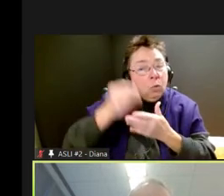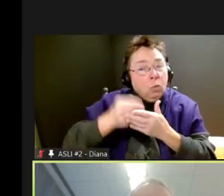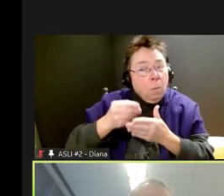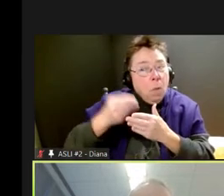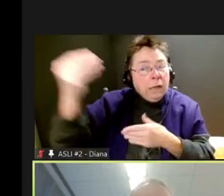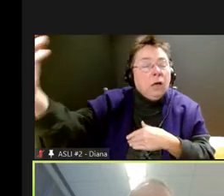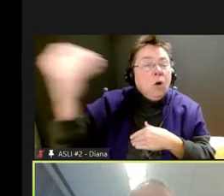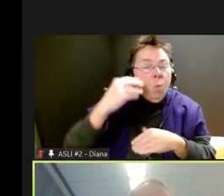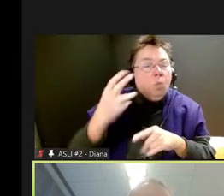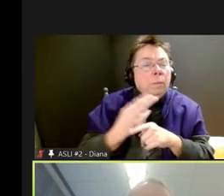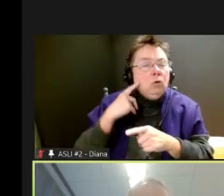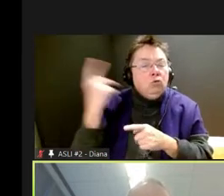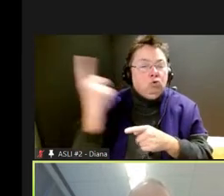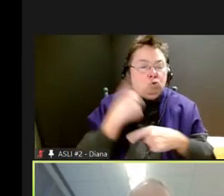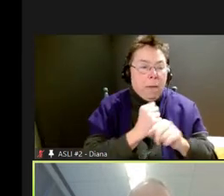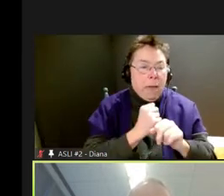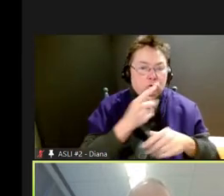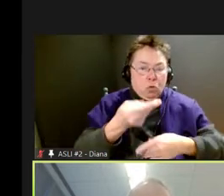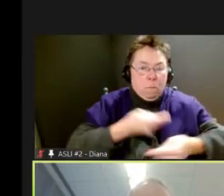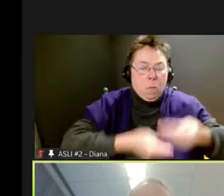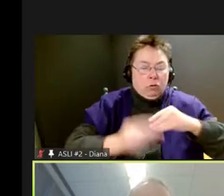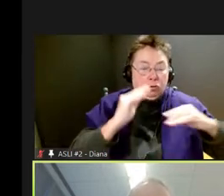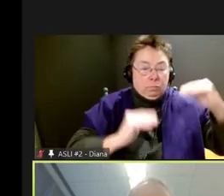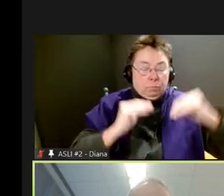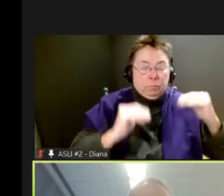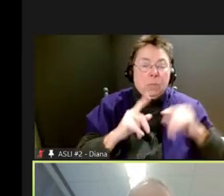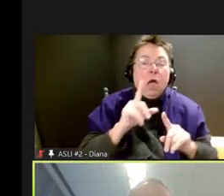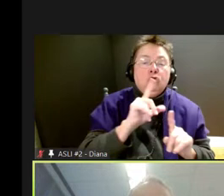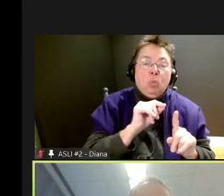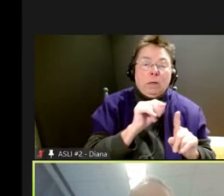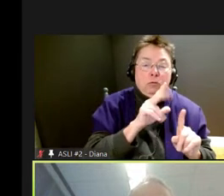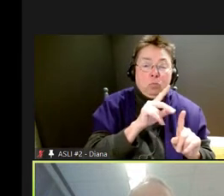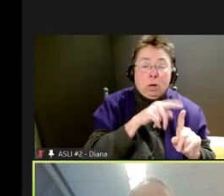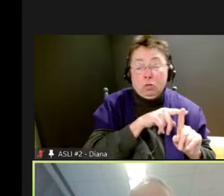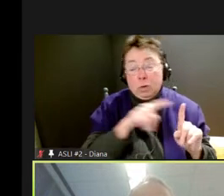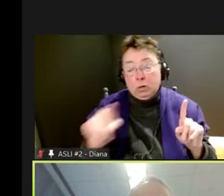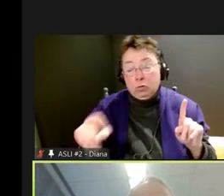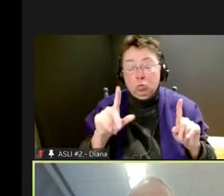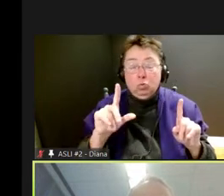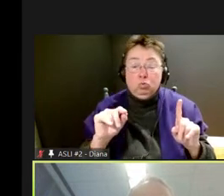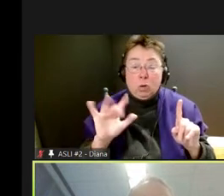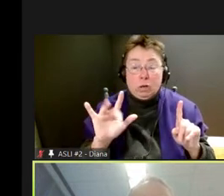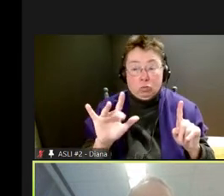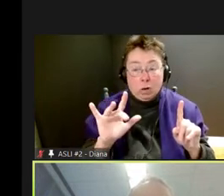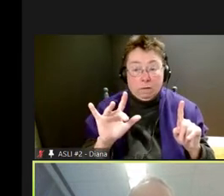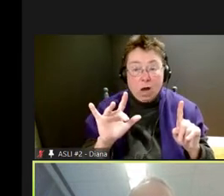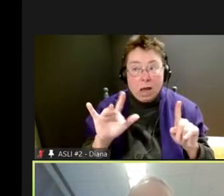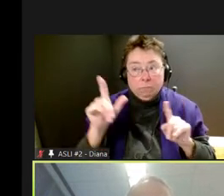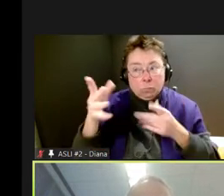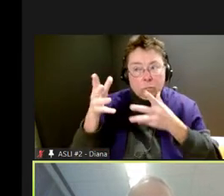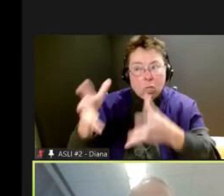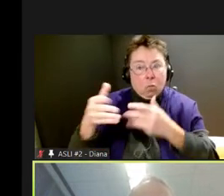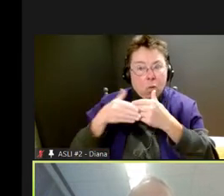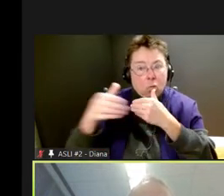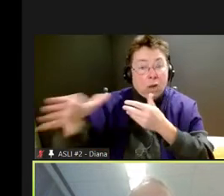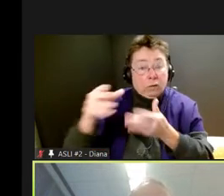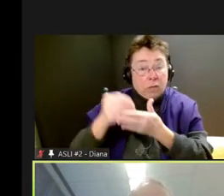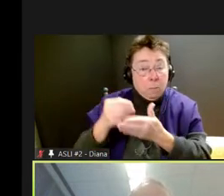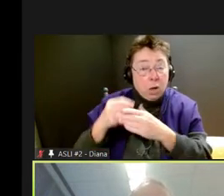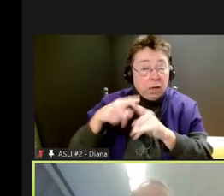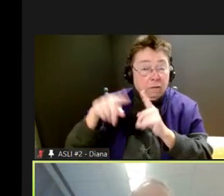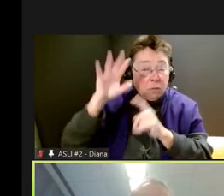to balance the budget from 2023 through 2025 by the remaining federal relief funding that we